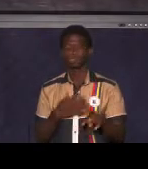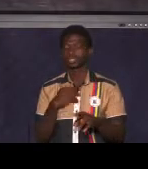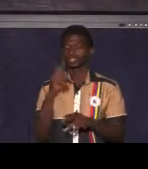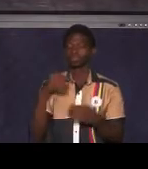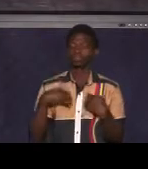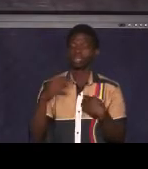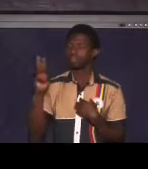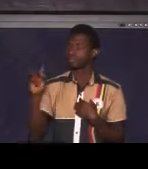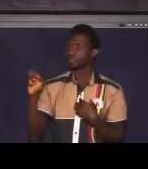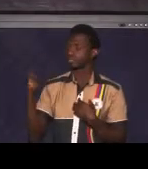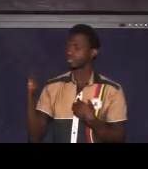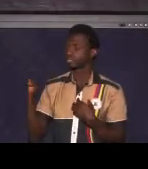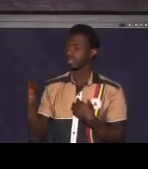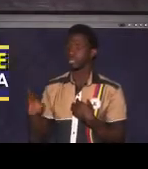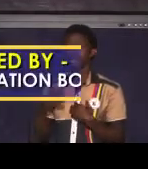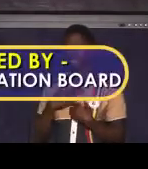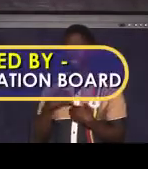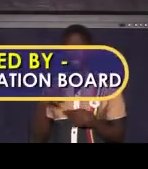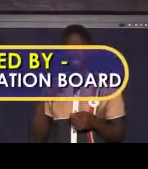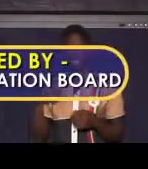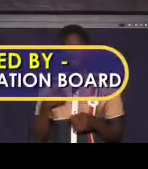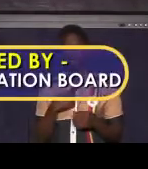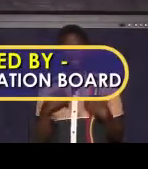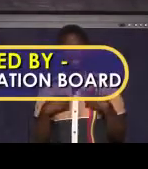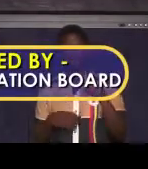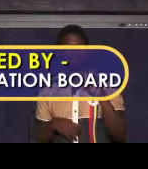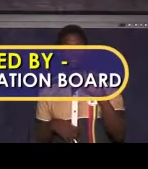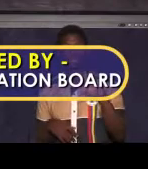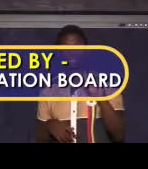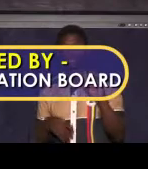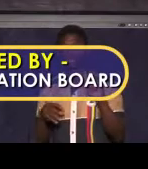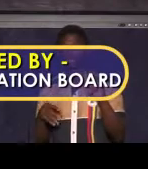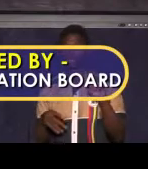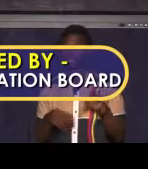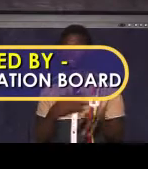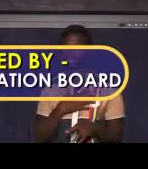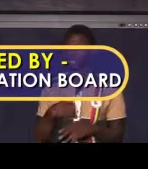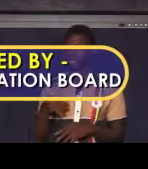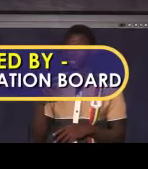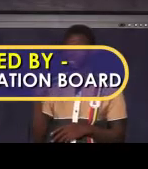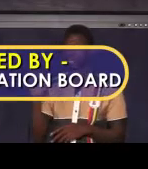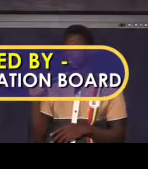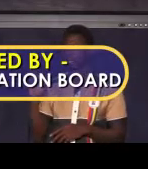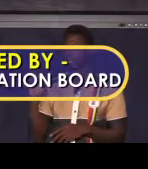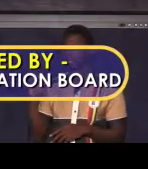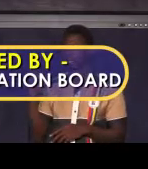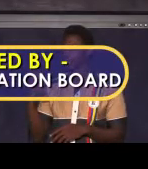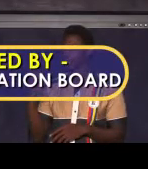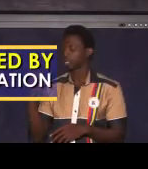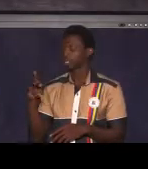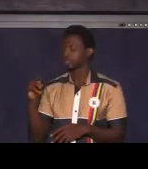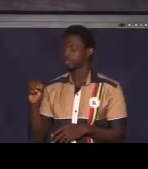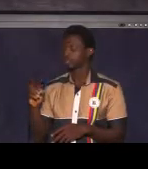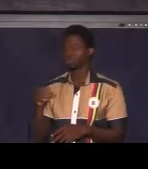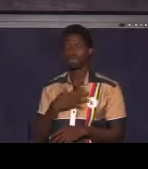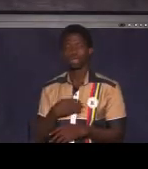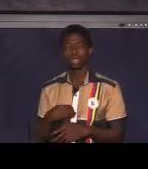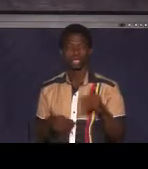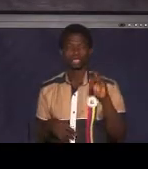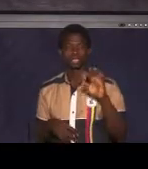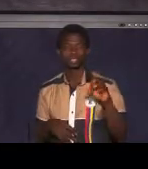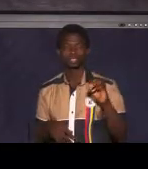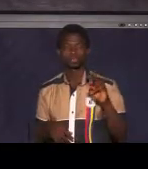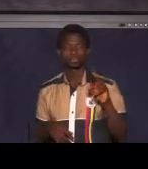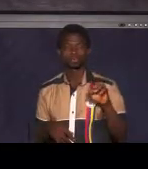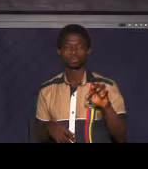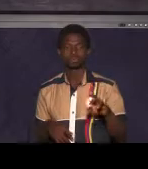then you have the meter, and then you have what you call the decameter, hectometer, and then you have the kilometer.